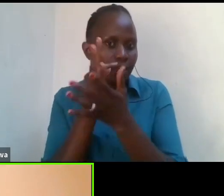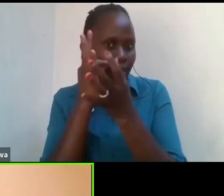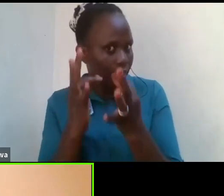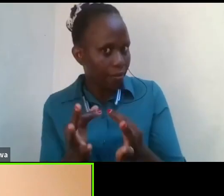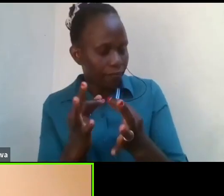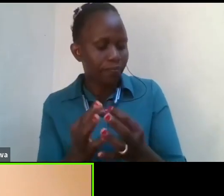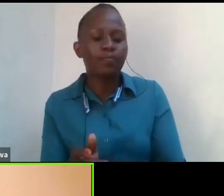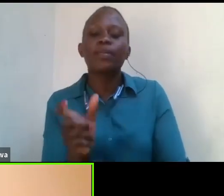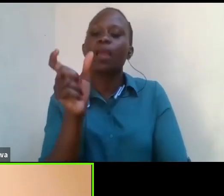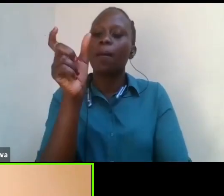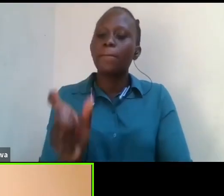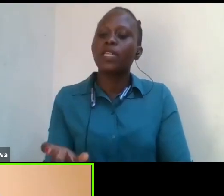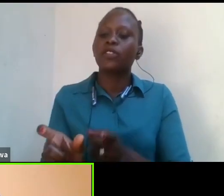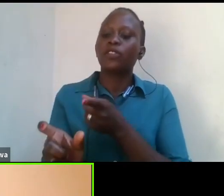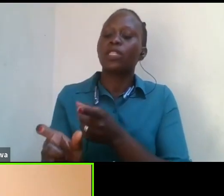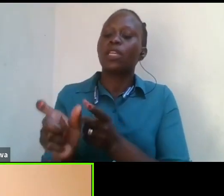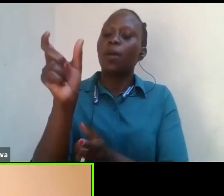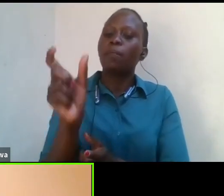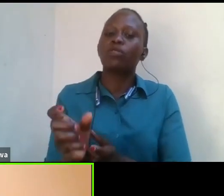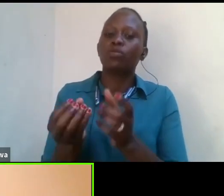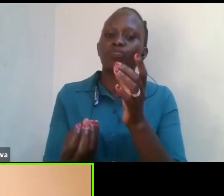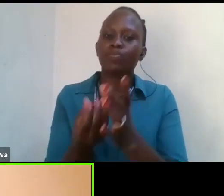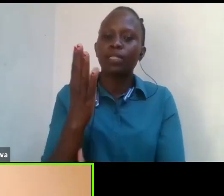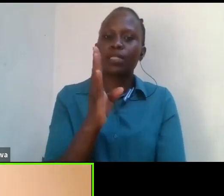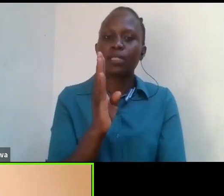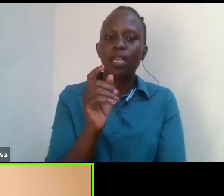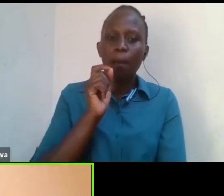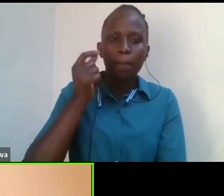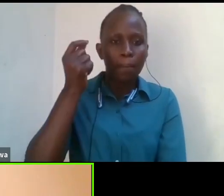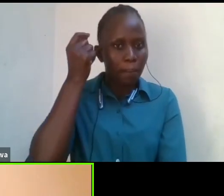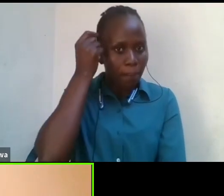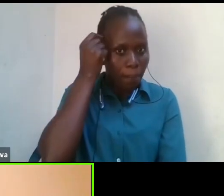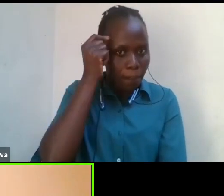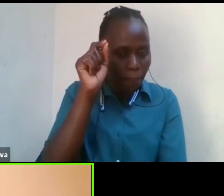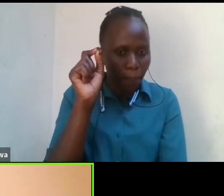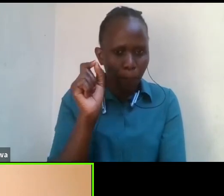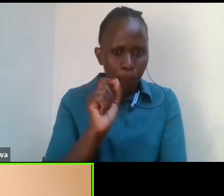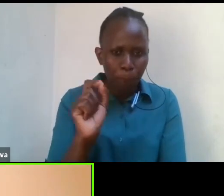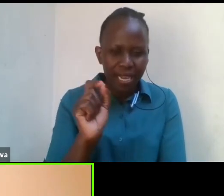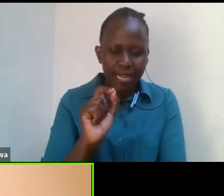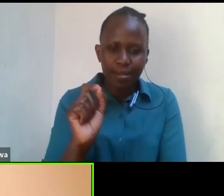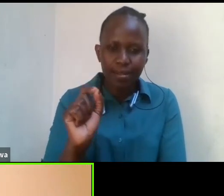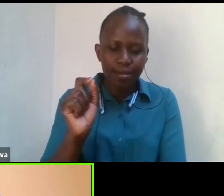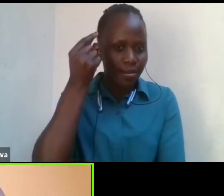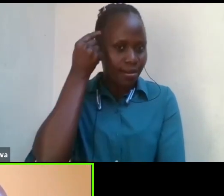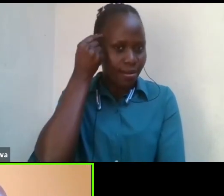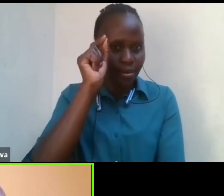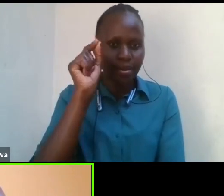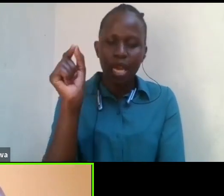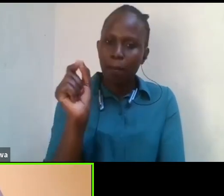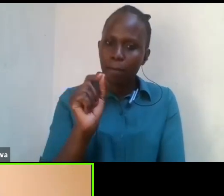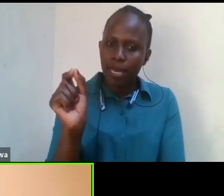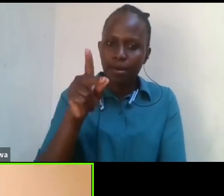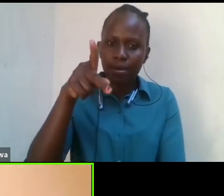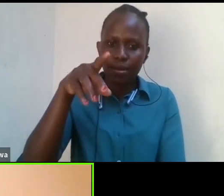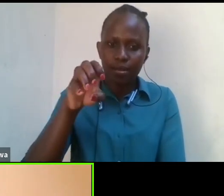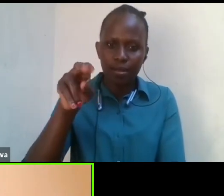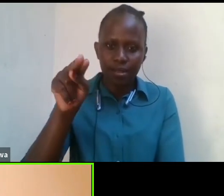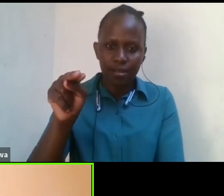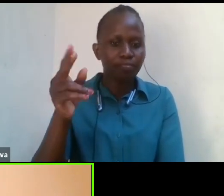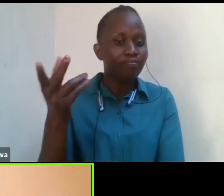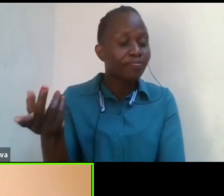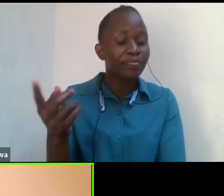person who came up with the biro pen, this biro pen, actually you call it biro pen, but